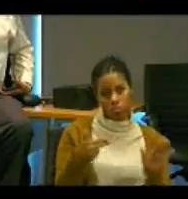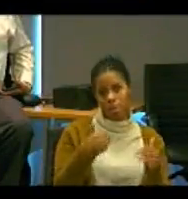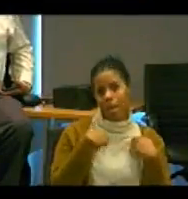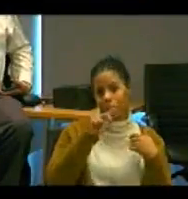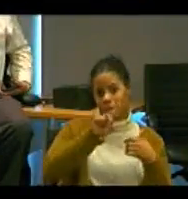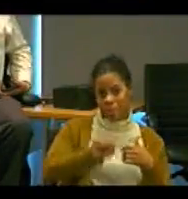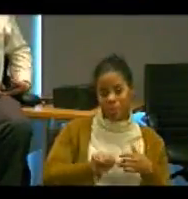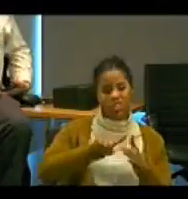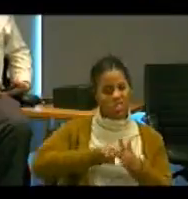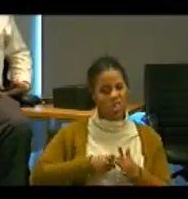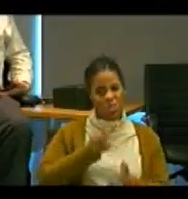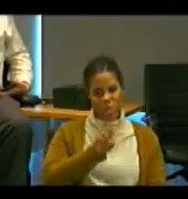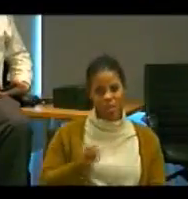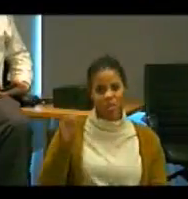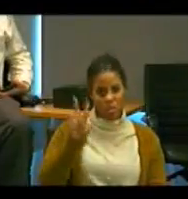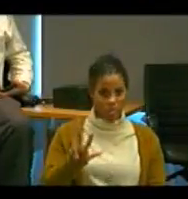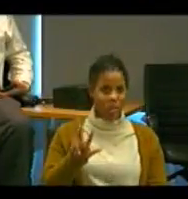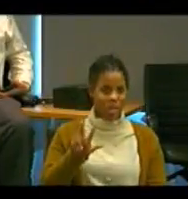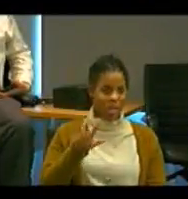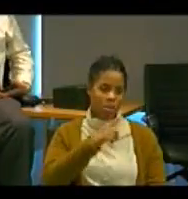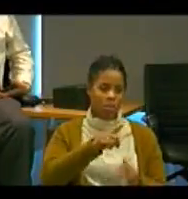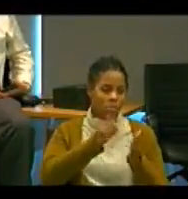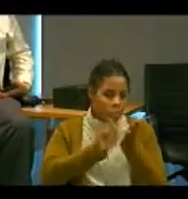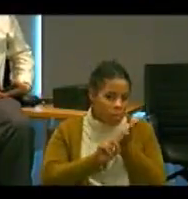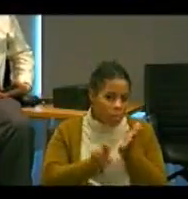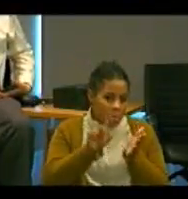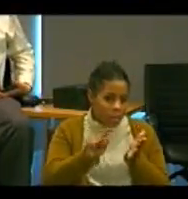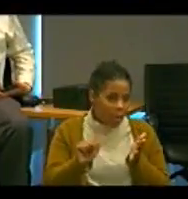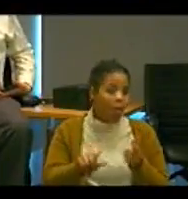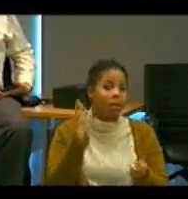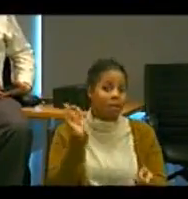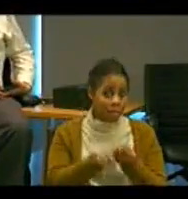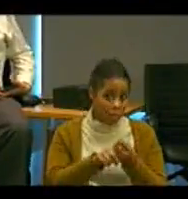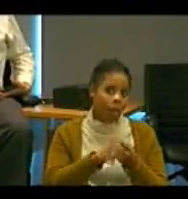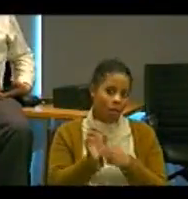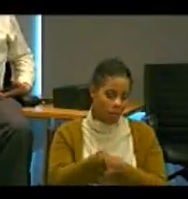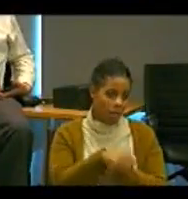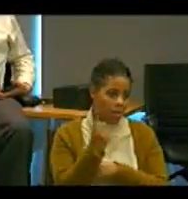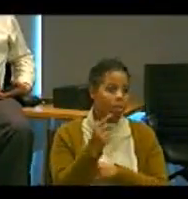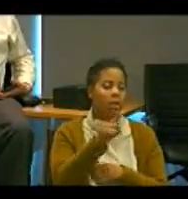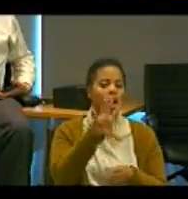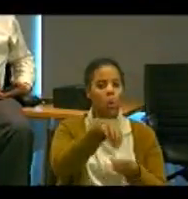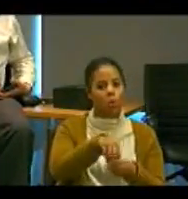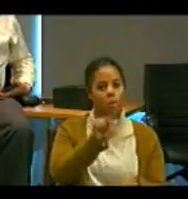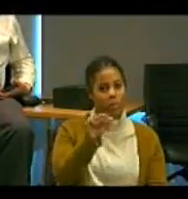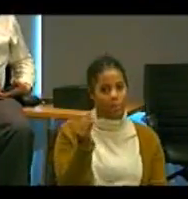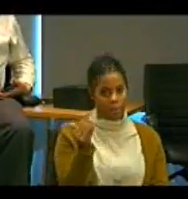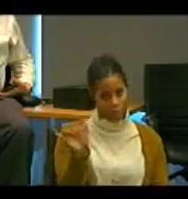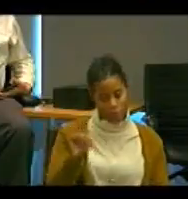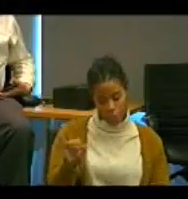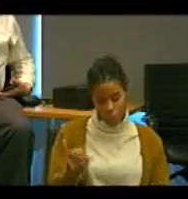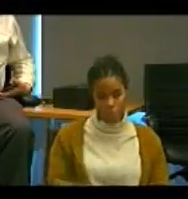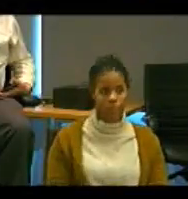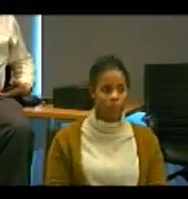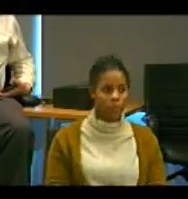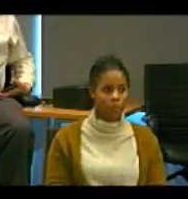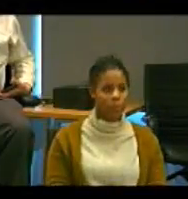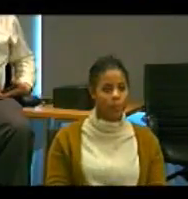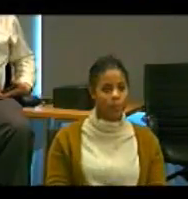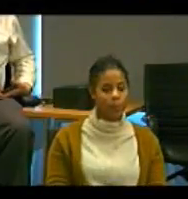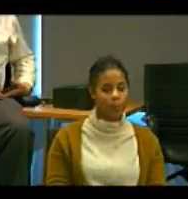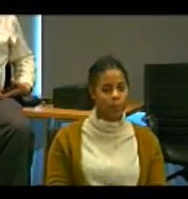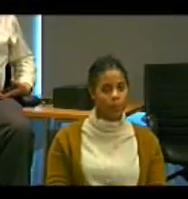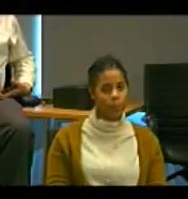data began to be available, up until the latest administration of these data, which also includes 2015, the most recently available. Next slide,